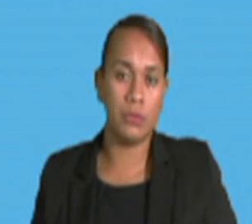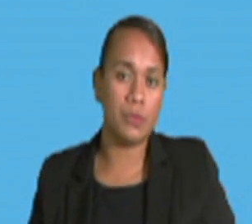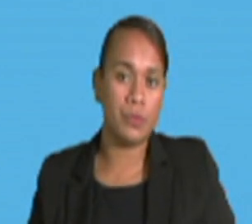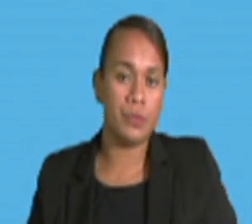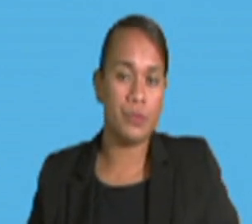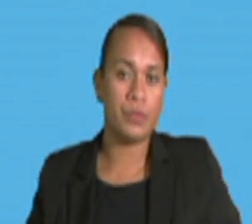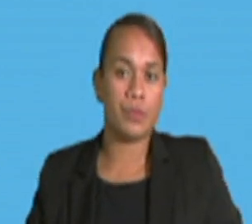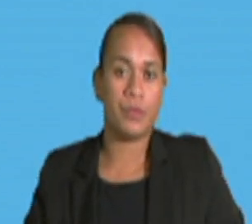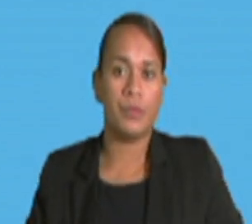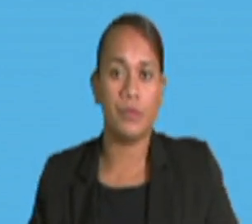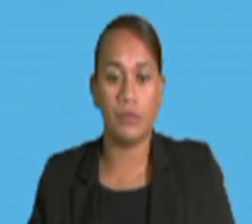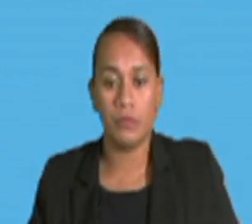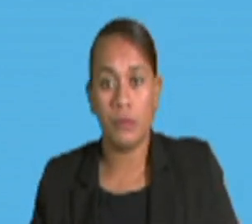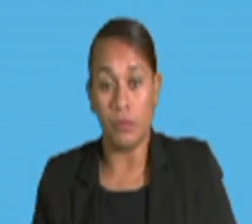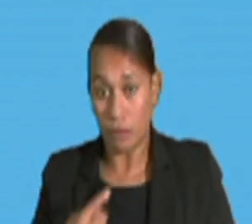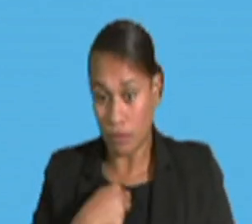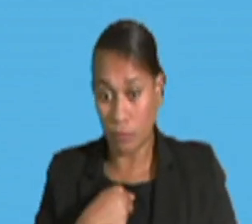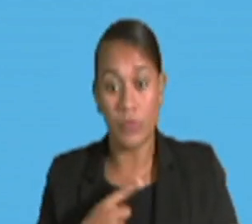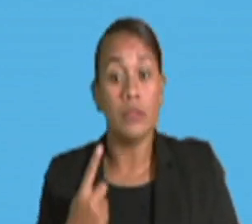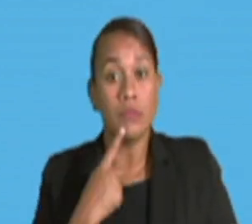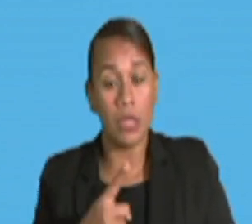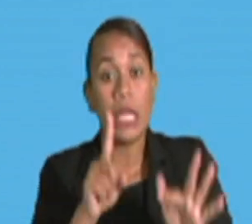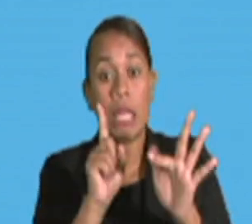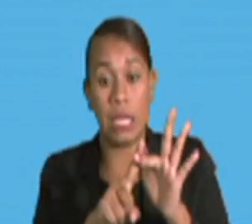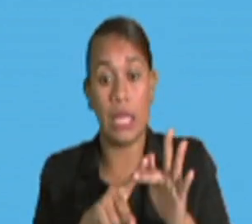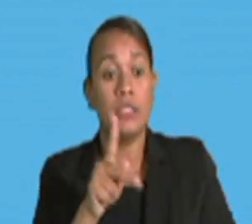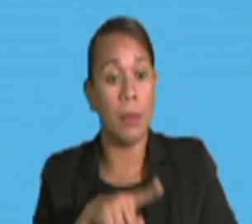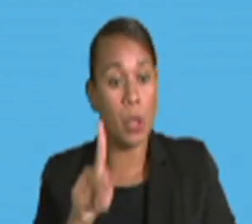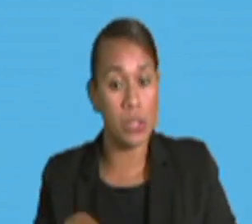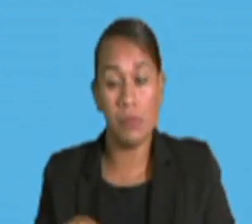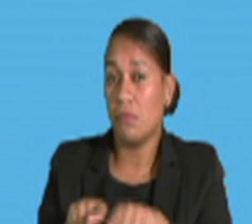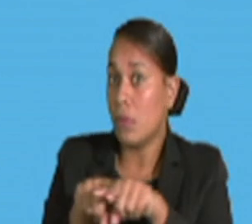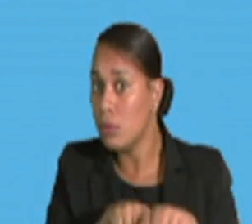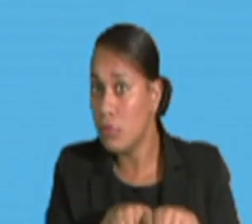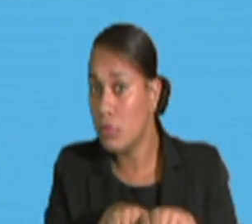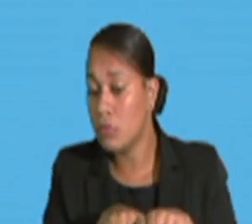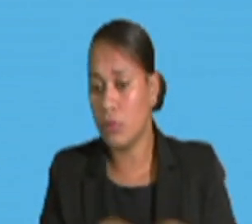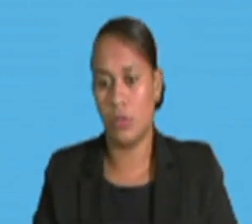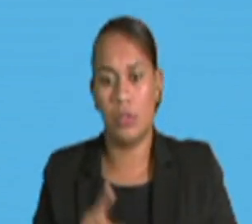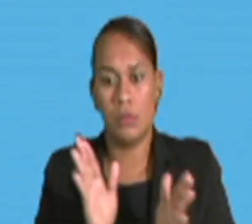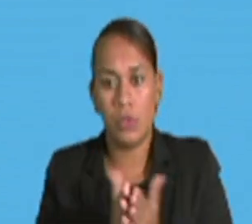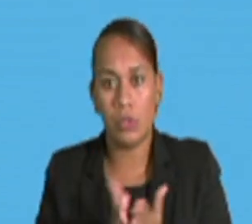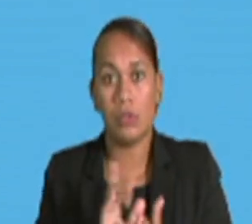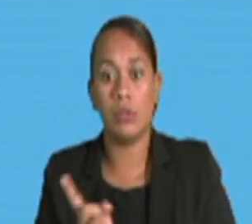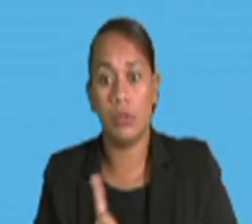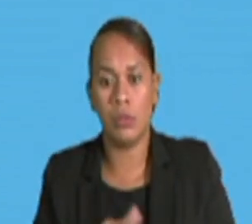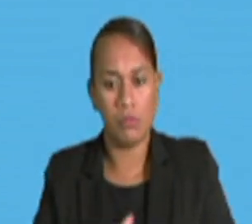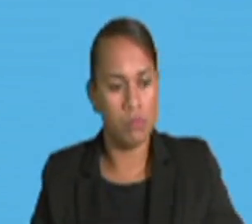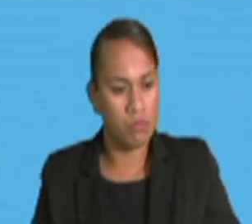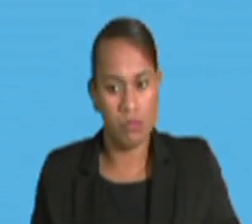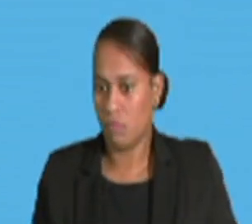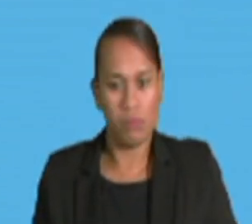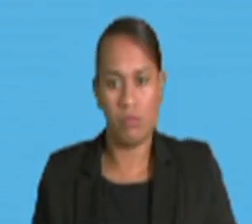Honourable Speaker, when I say e-passports, I don't mean that passports are going entirely online. We're still talking about physical passport